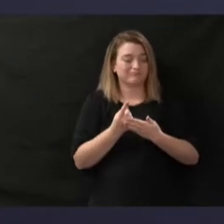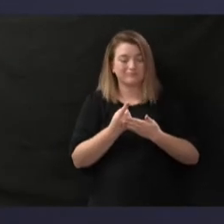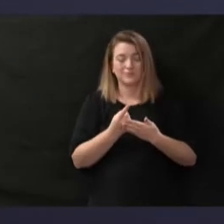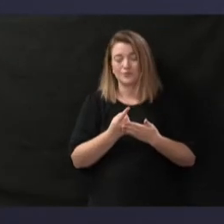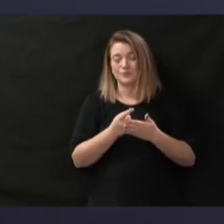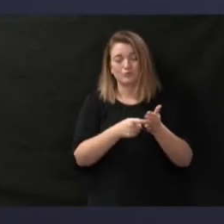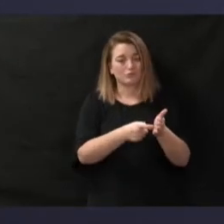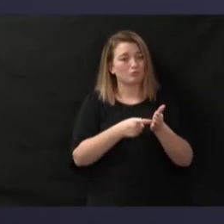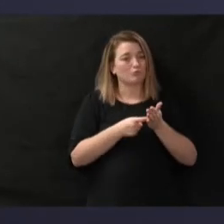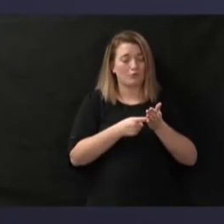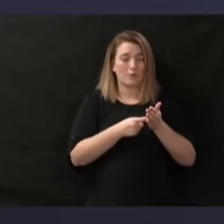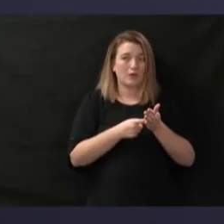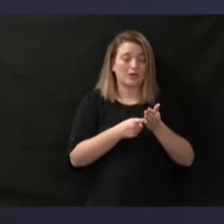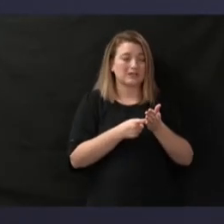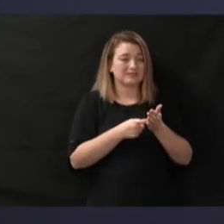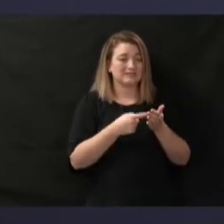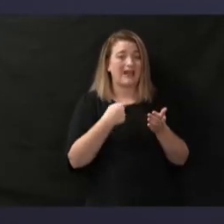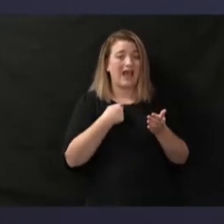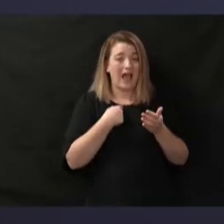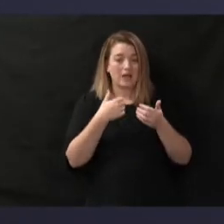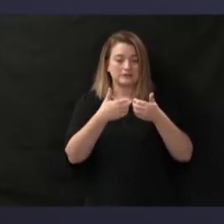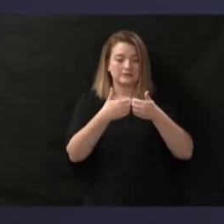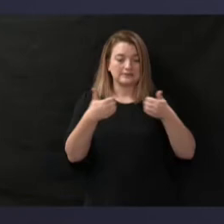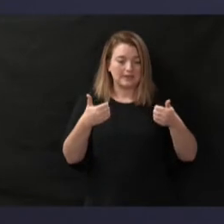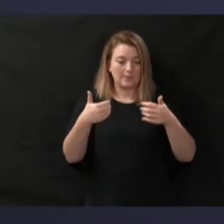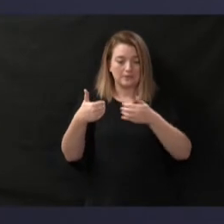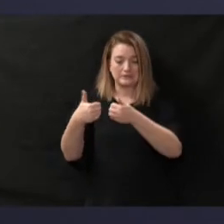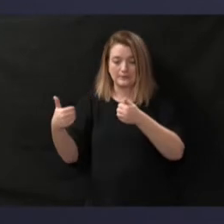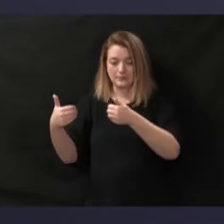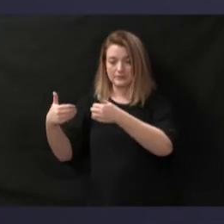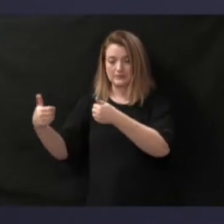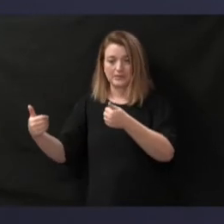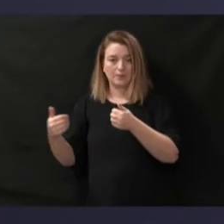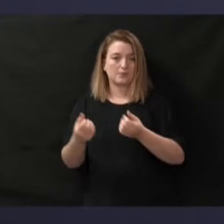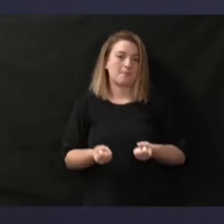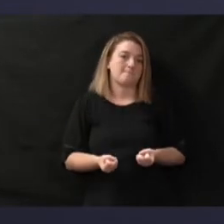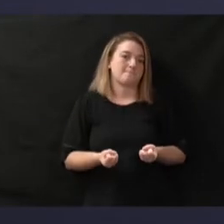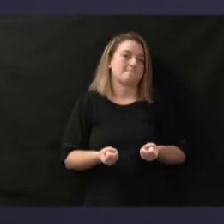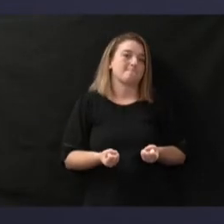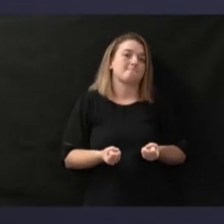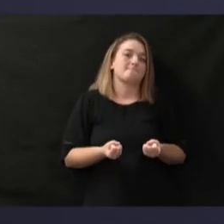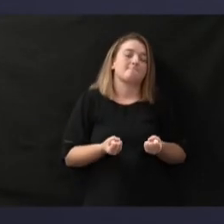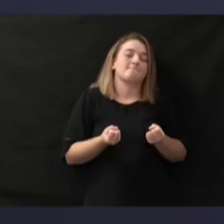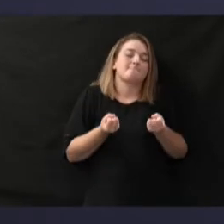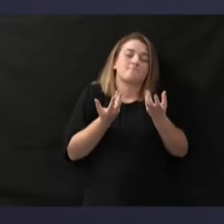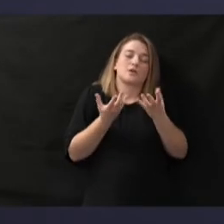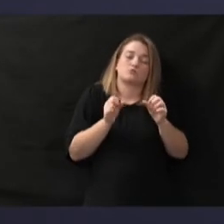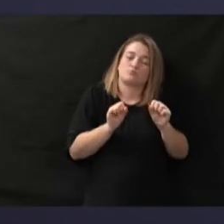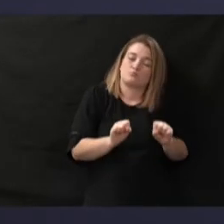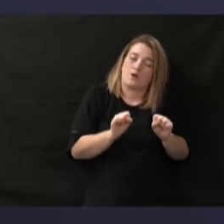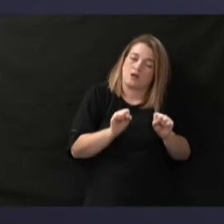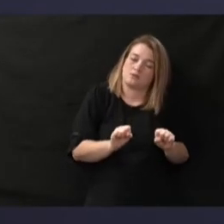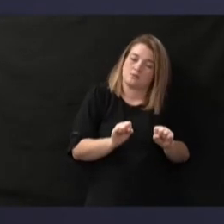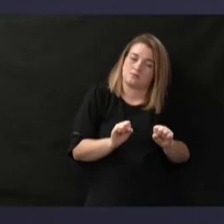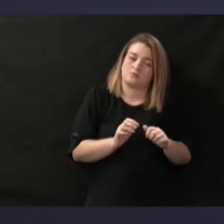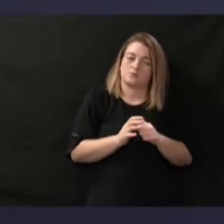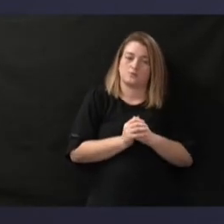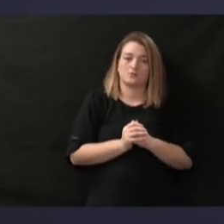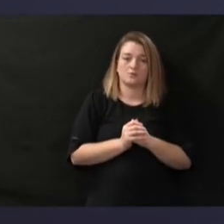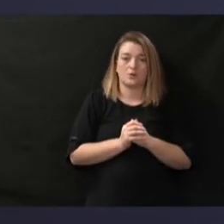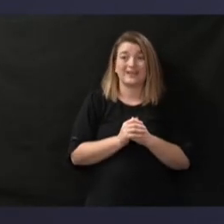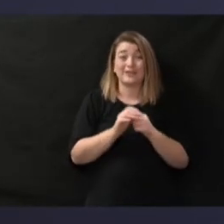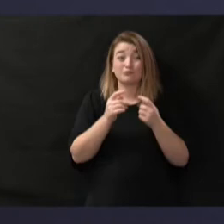whatever. Is I would space them out as much as possible and then try to get that whole idea